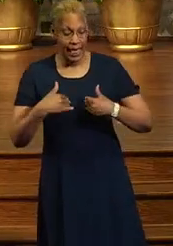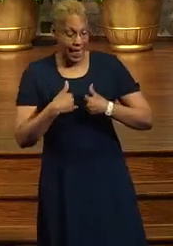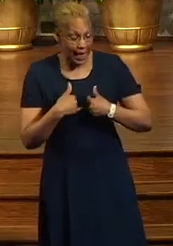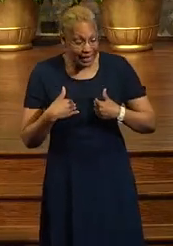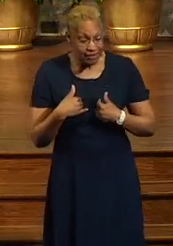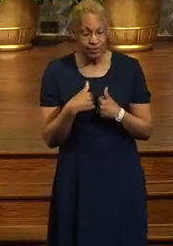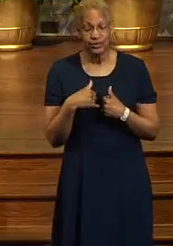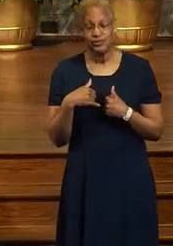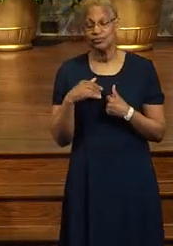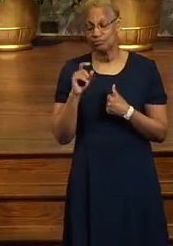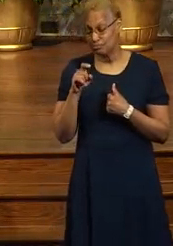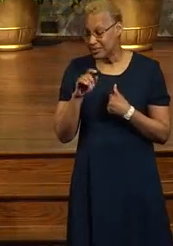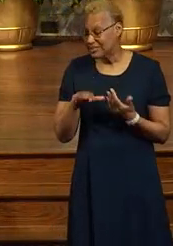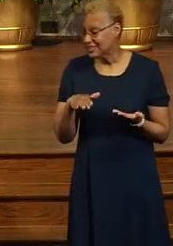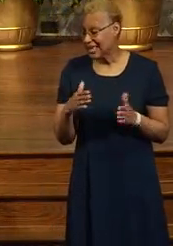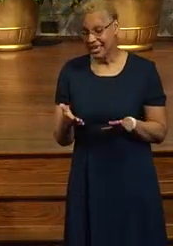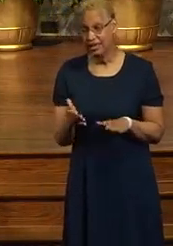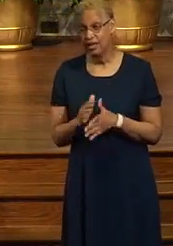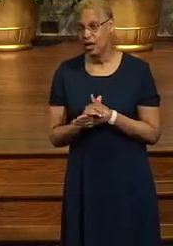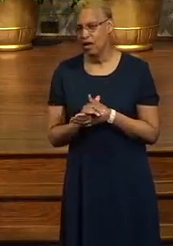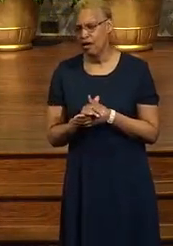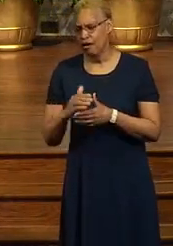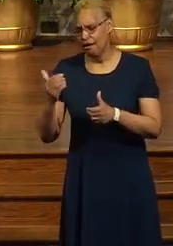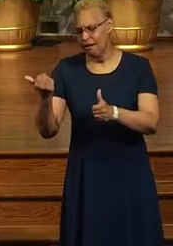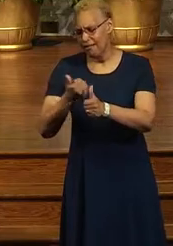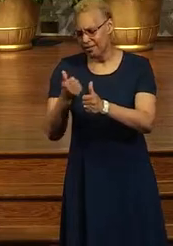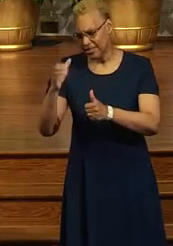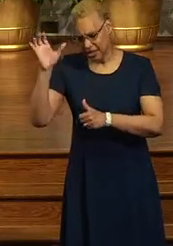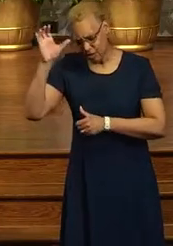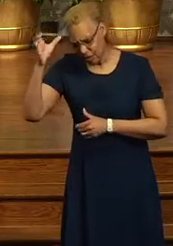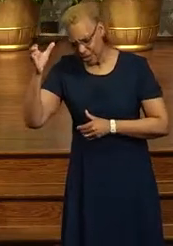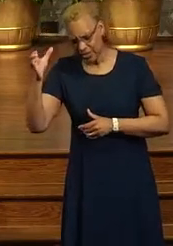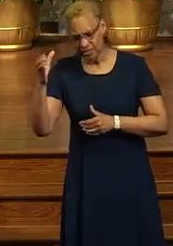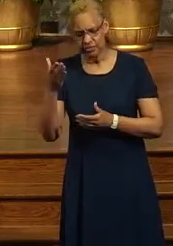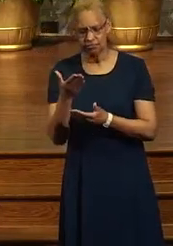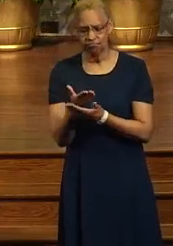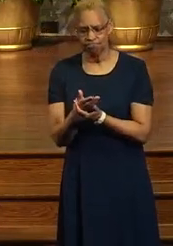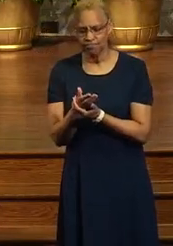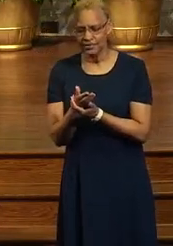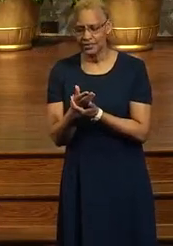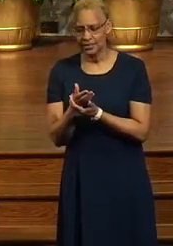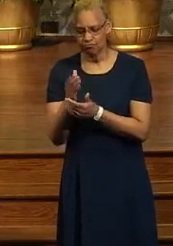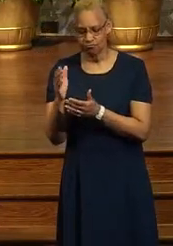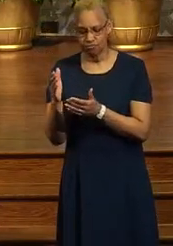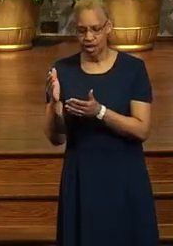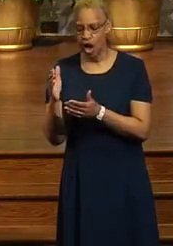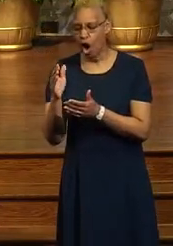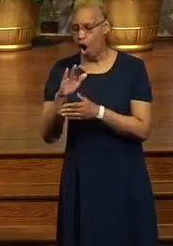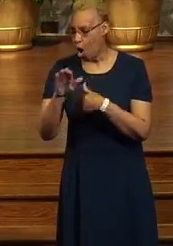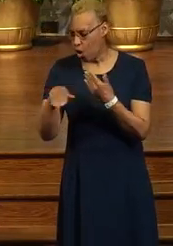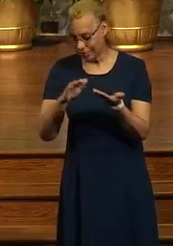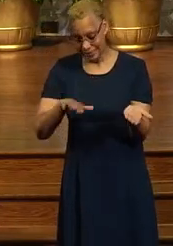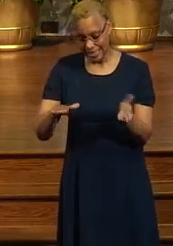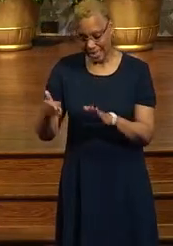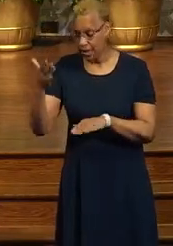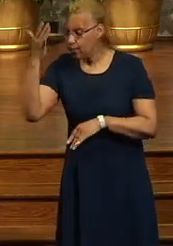must die. The whole creation must die because Adam disobeyed the word of